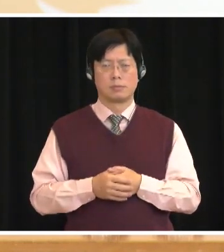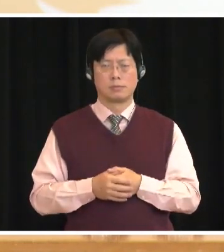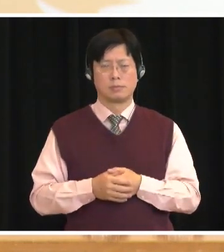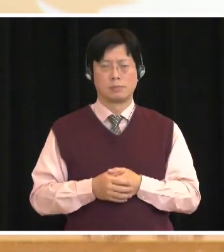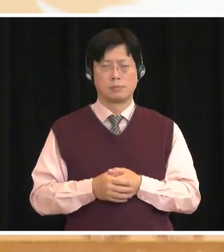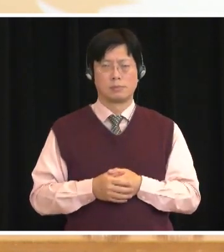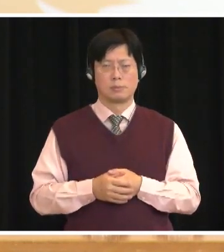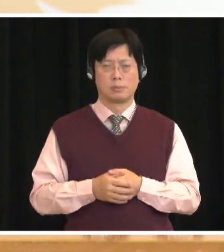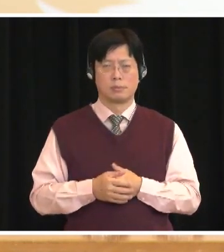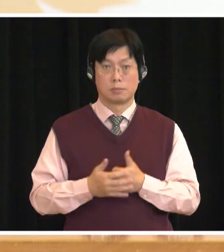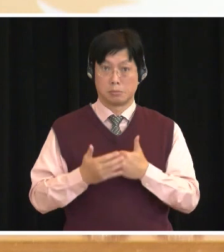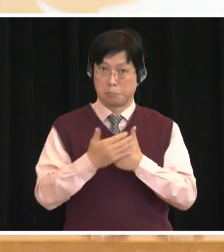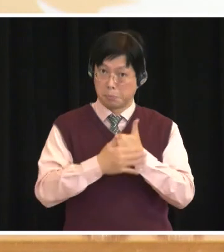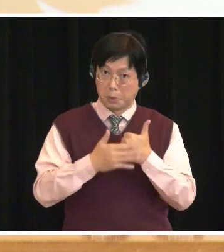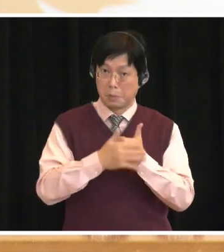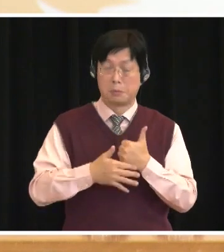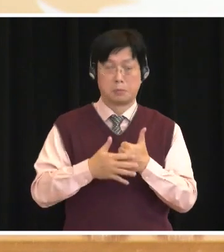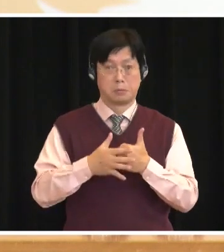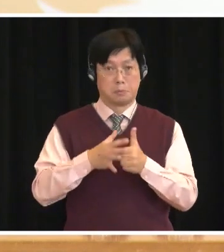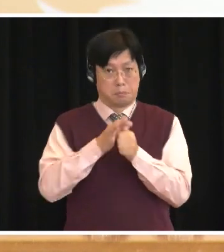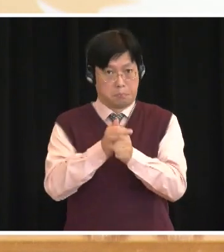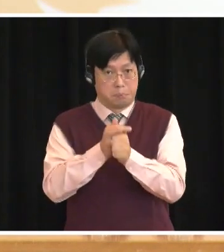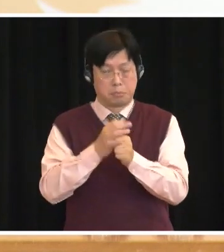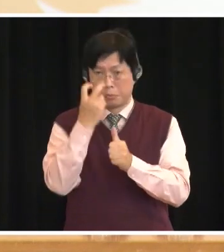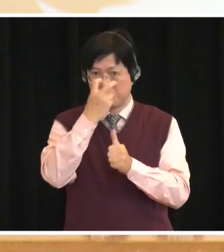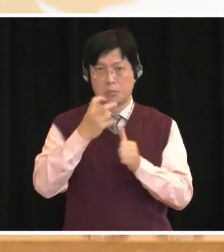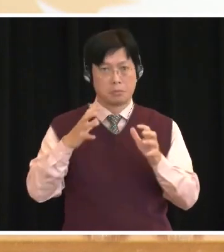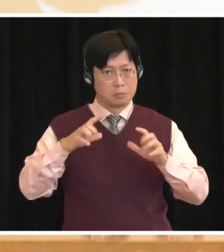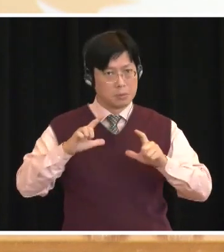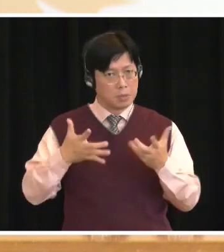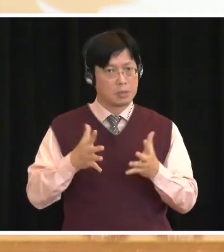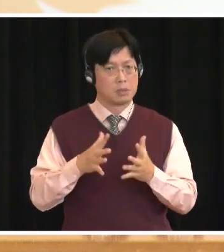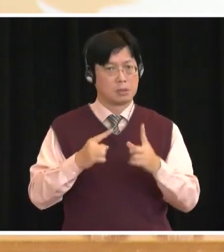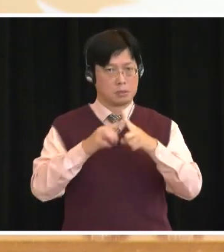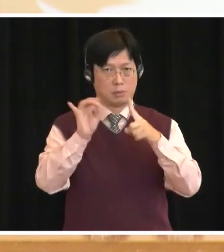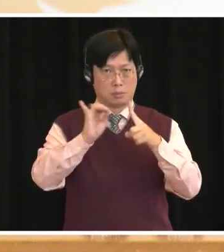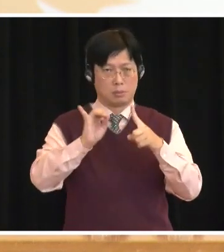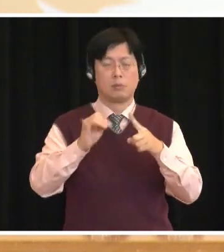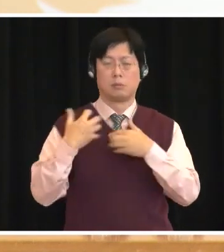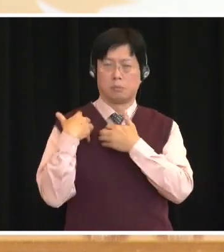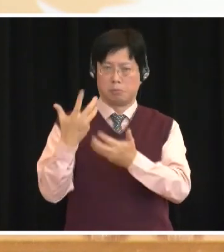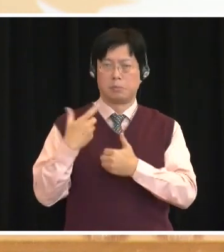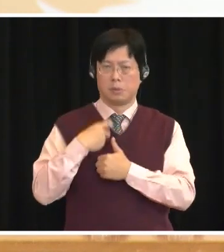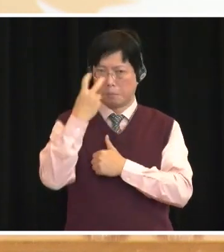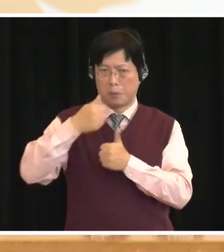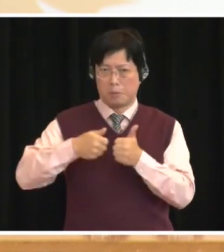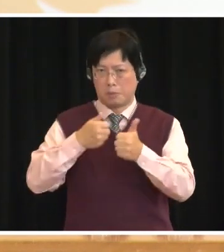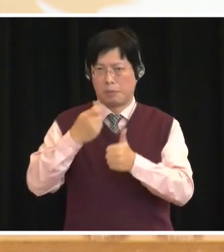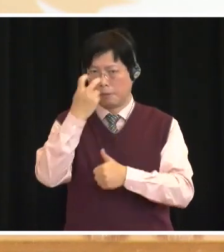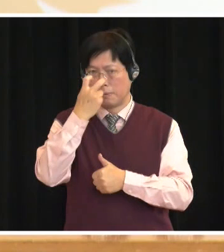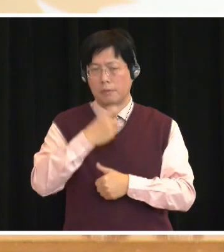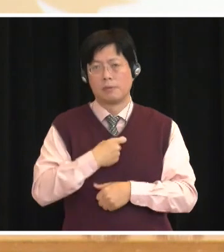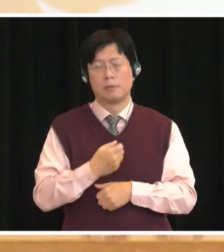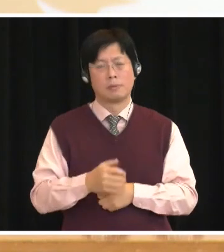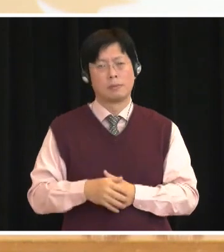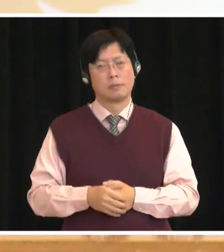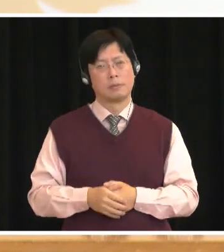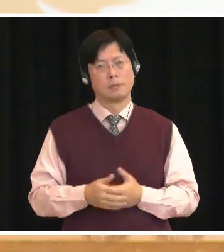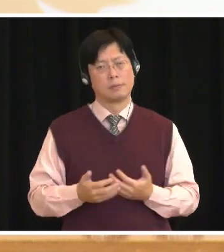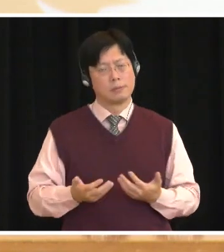disciplining. I'd like to know what exactly is